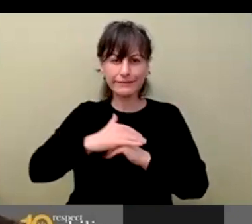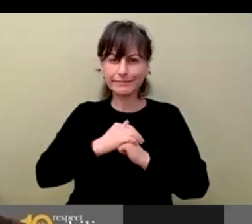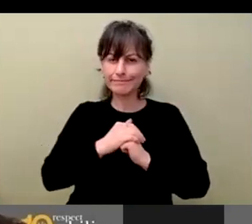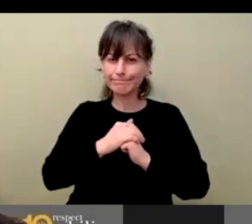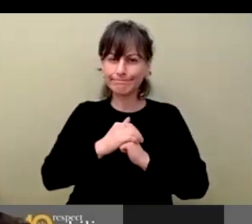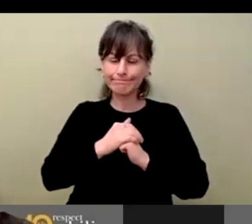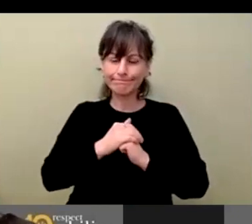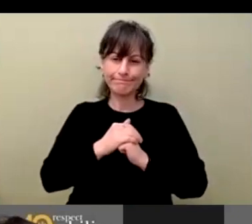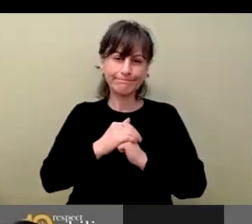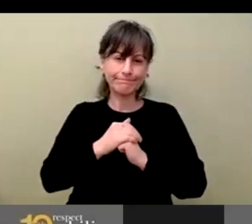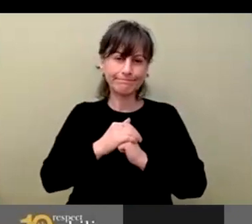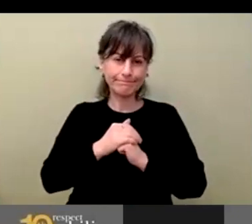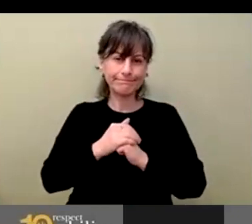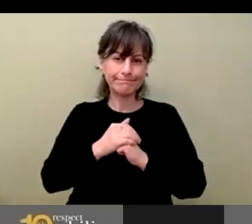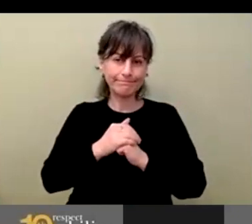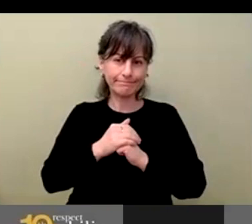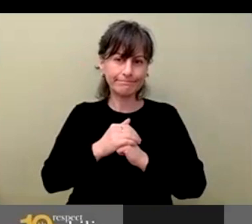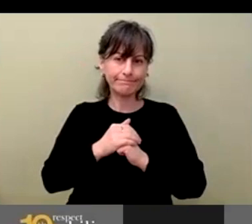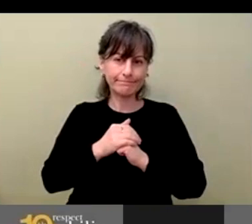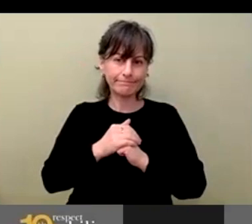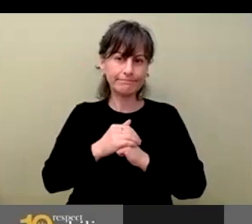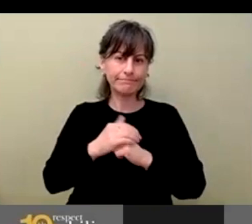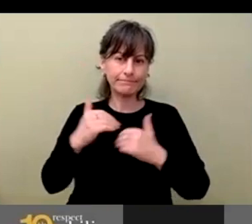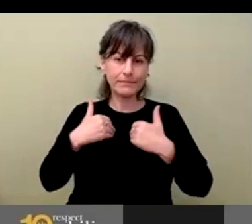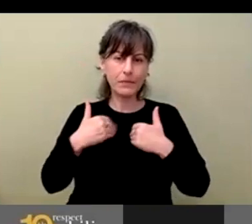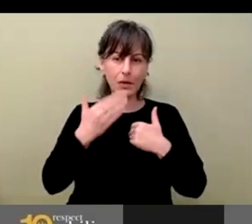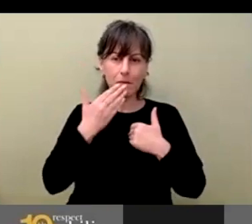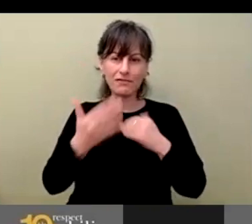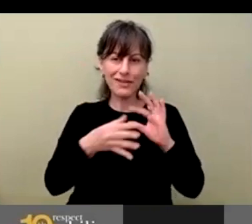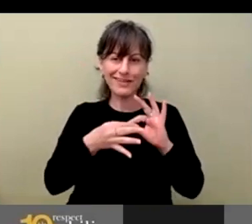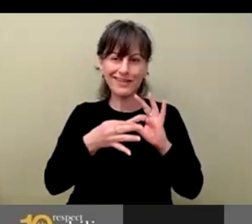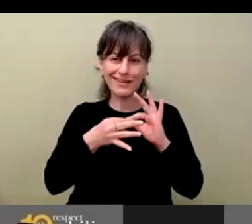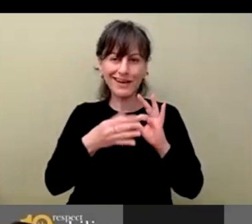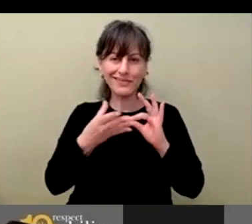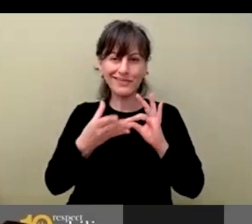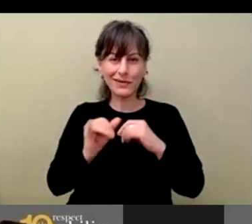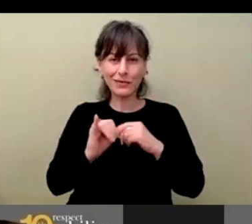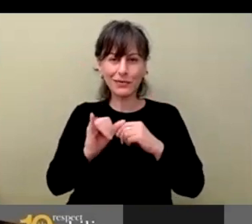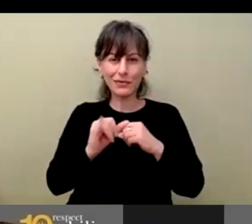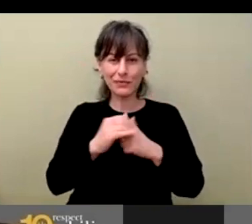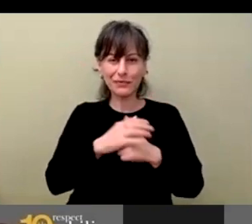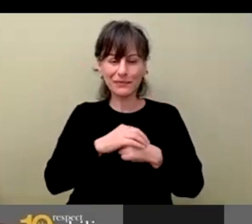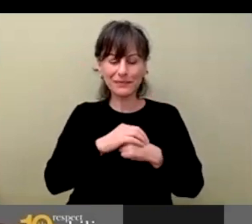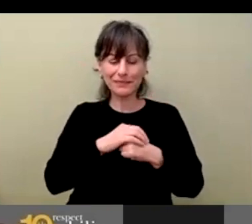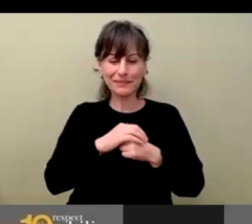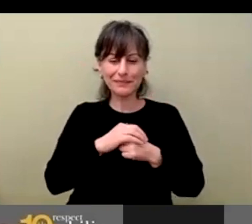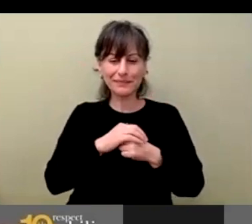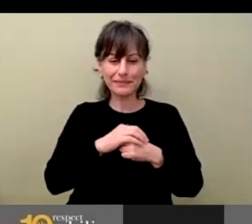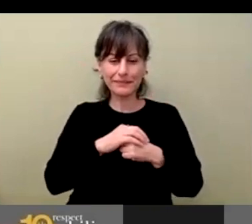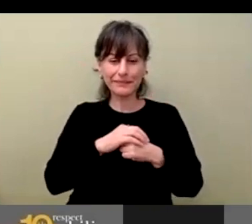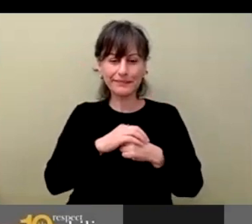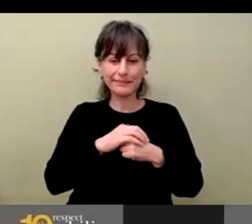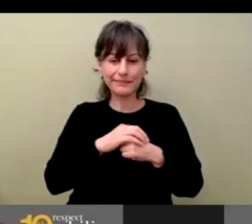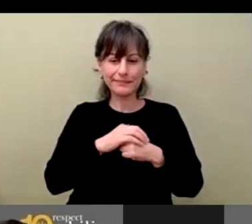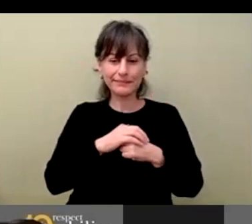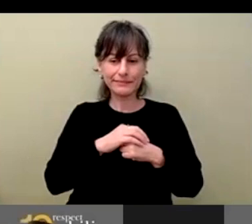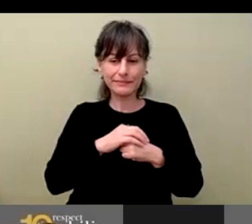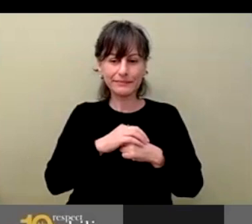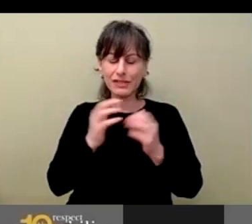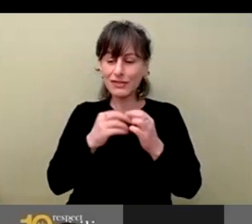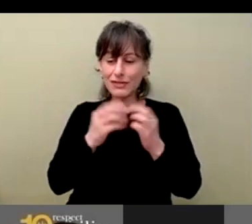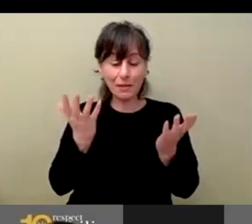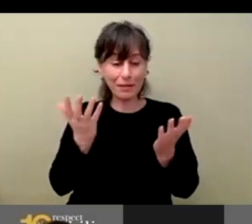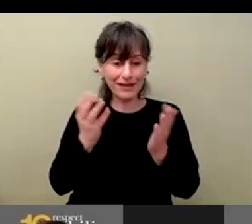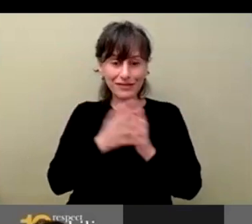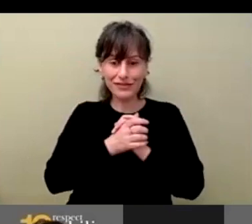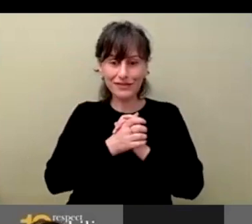and we have a good connection there too. So I think that there's so much. I mean,